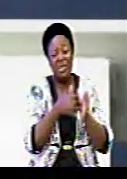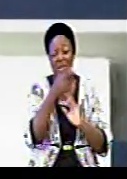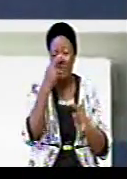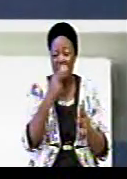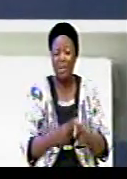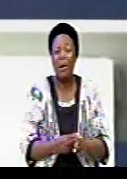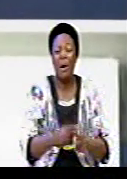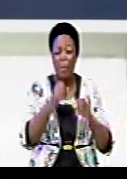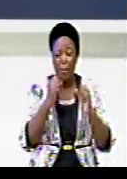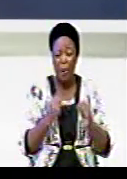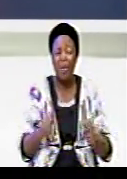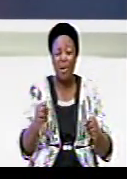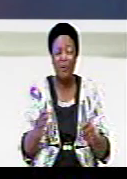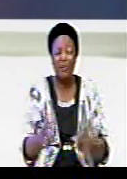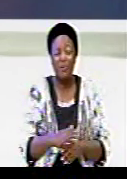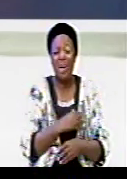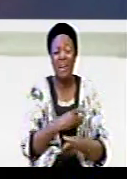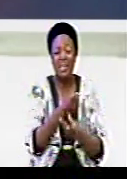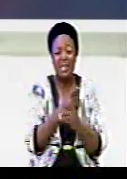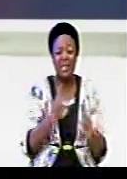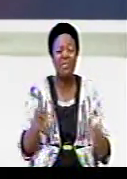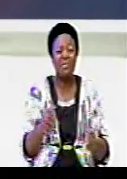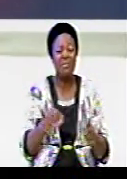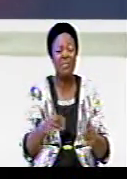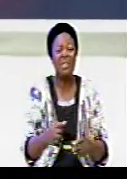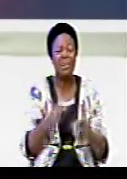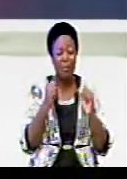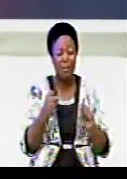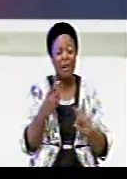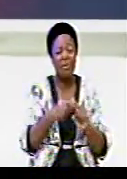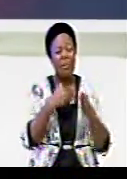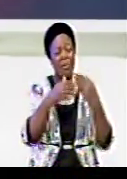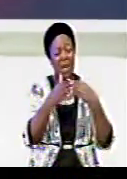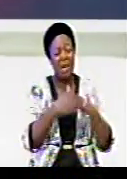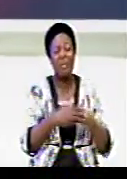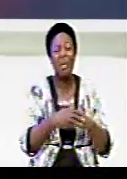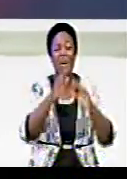now, connect them with your miracle power.